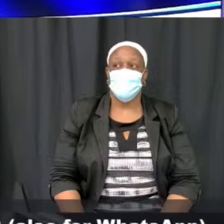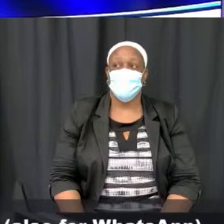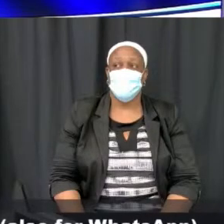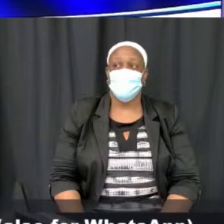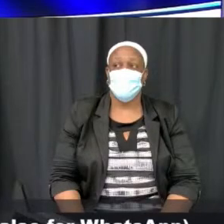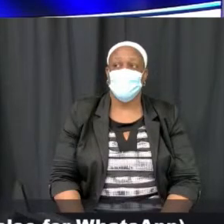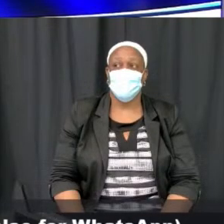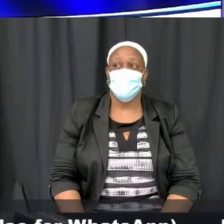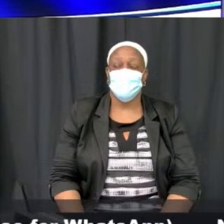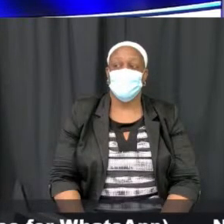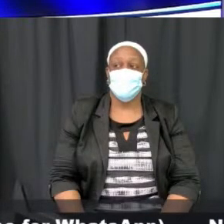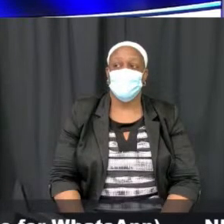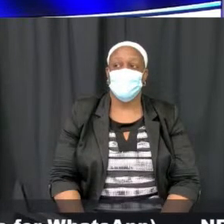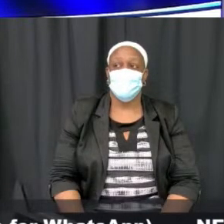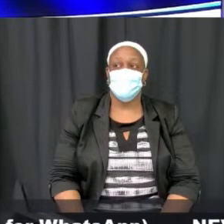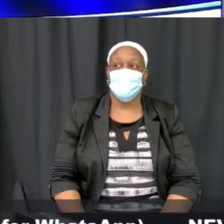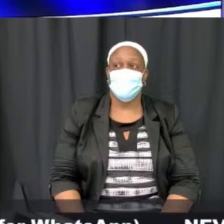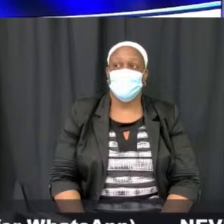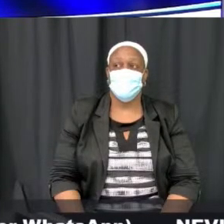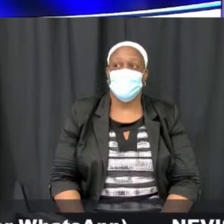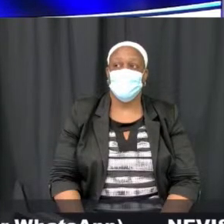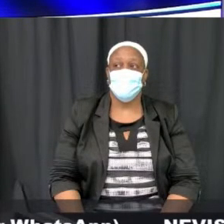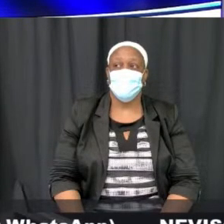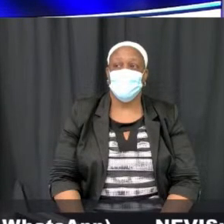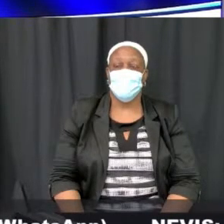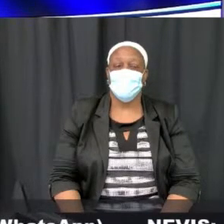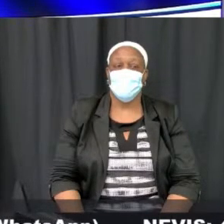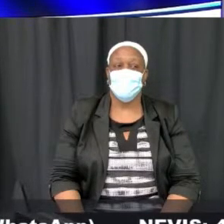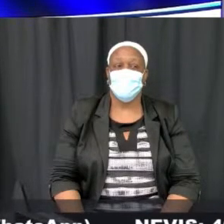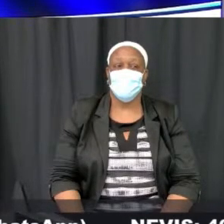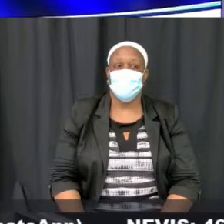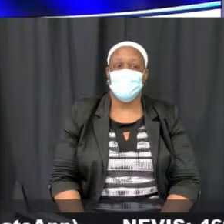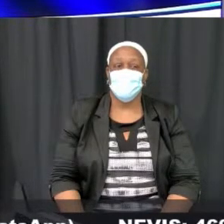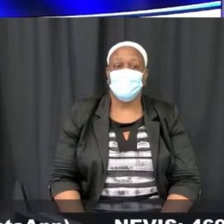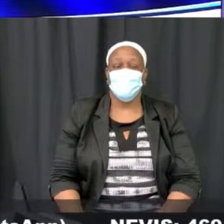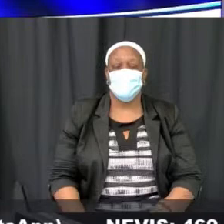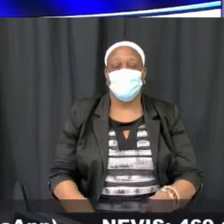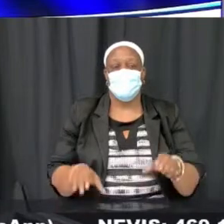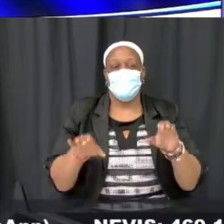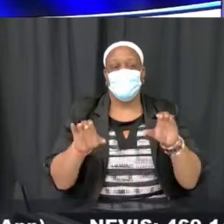Nevis was a false positive?